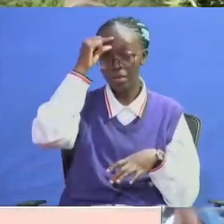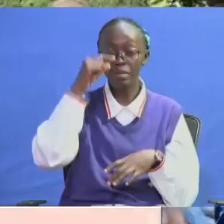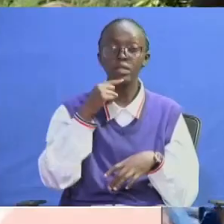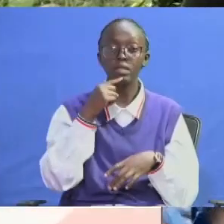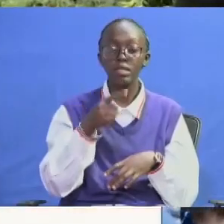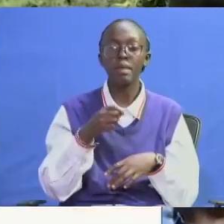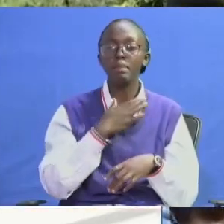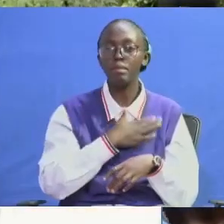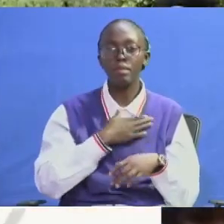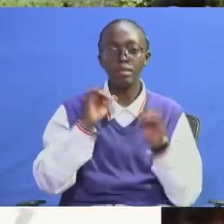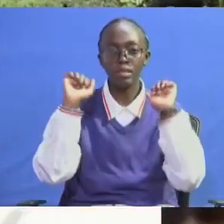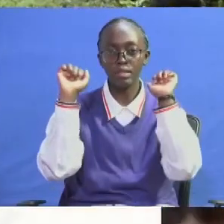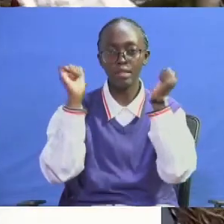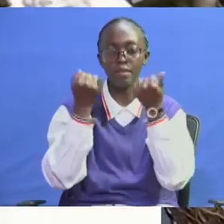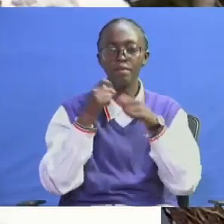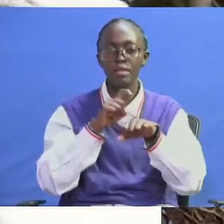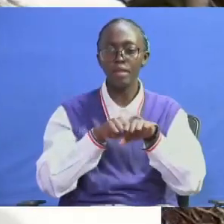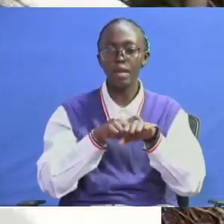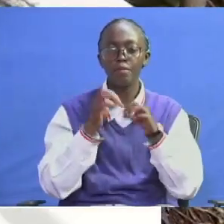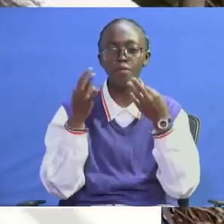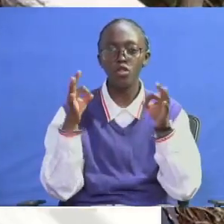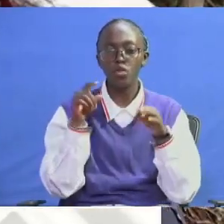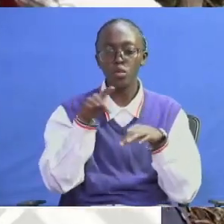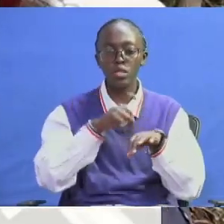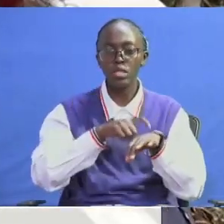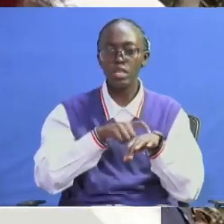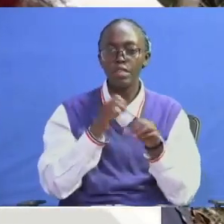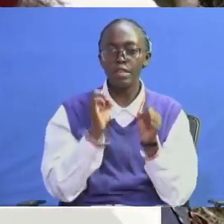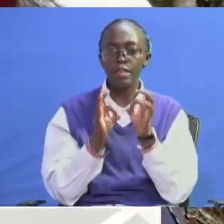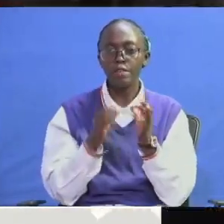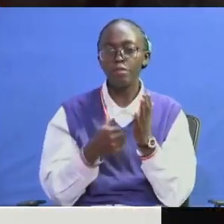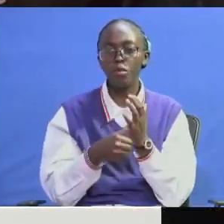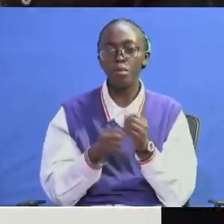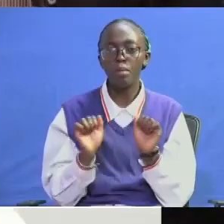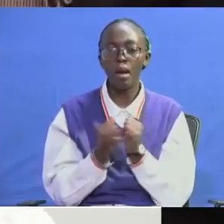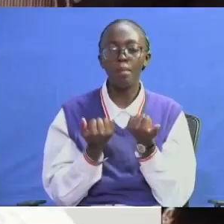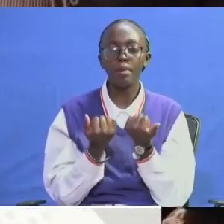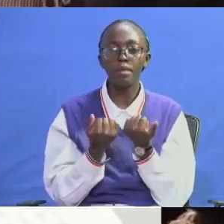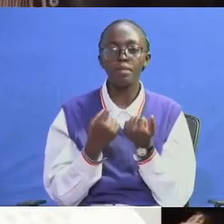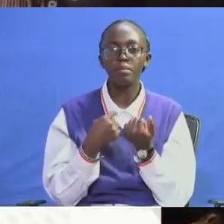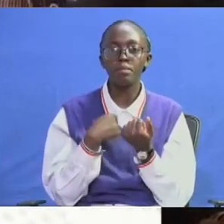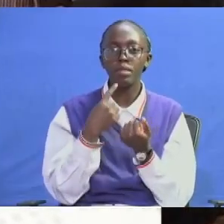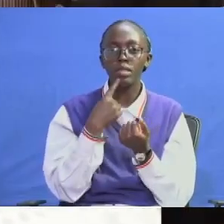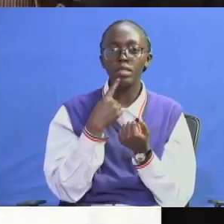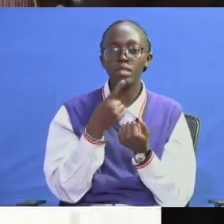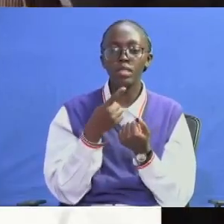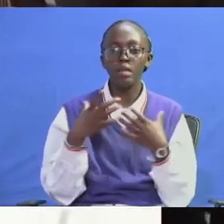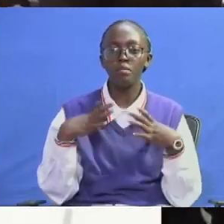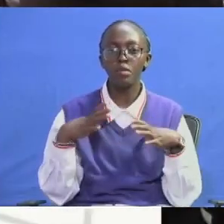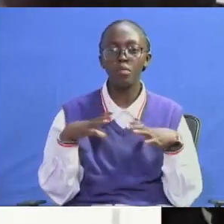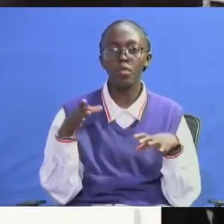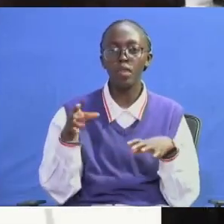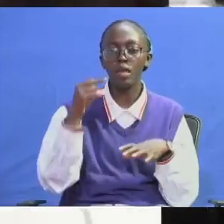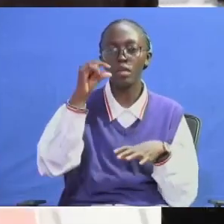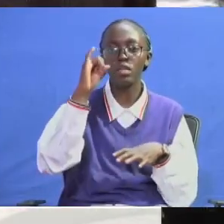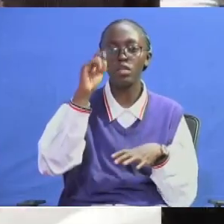disaster rescue team to be availing themselves swiftly when a calamity occurs. Ningeta kuwahimiza watu wa Gitugi hasa wale